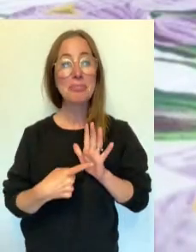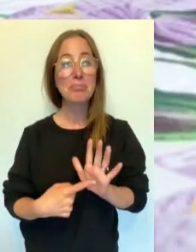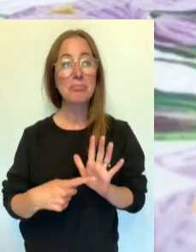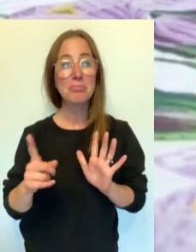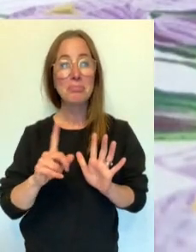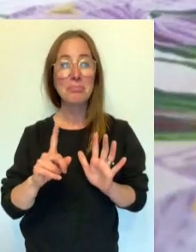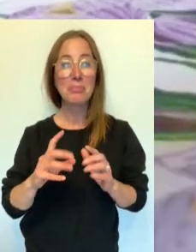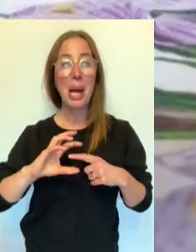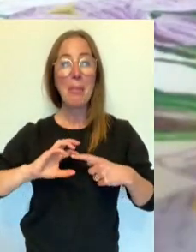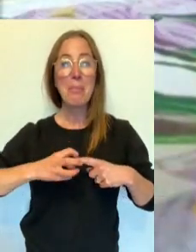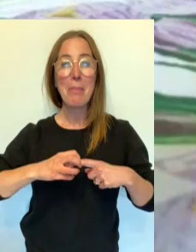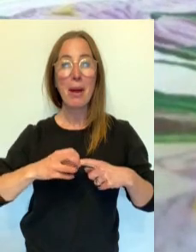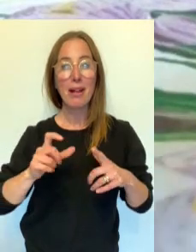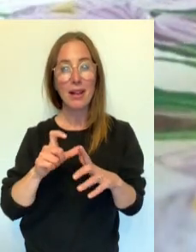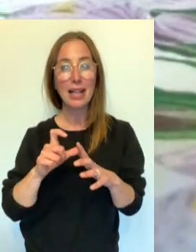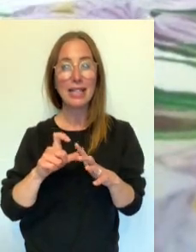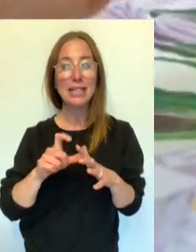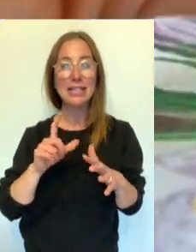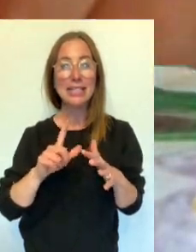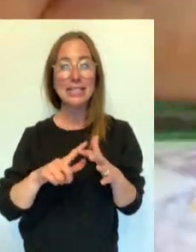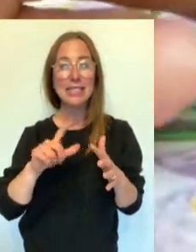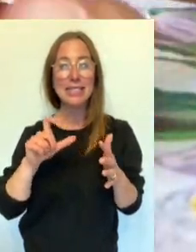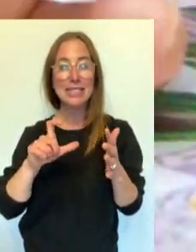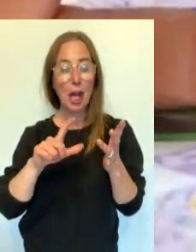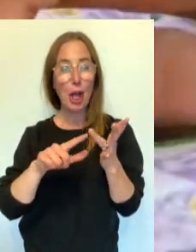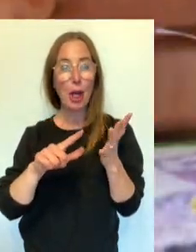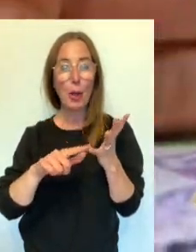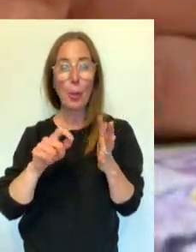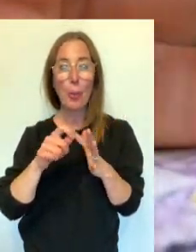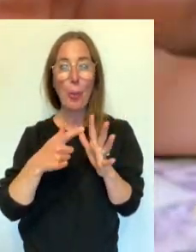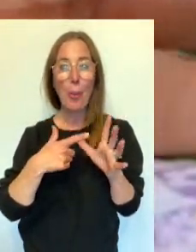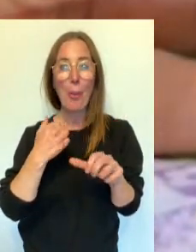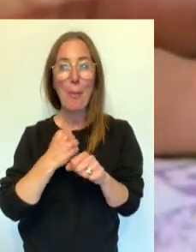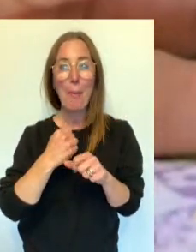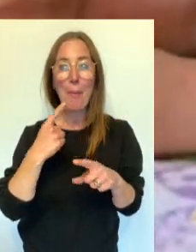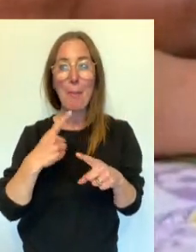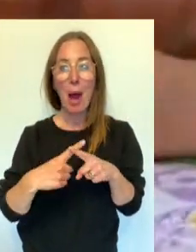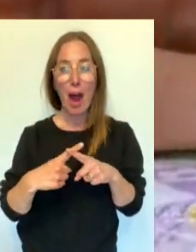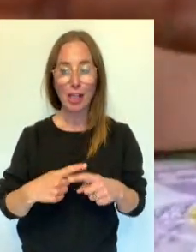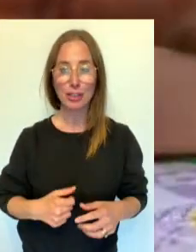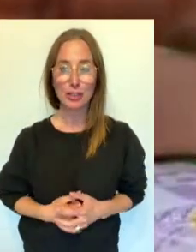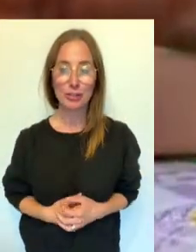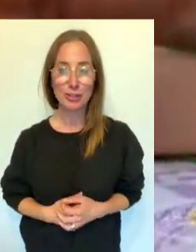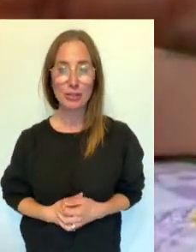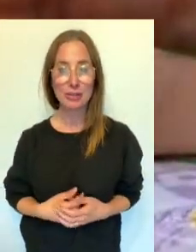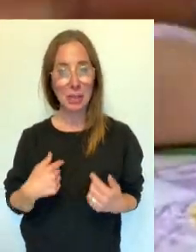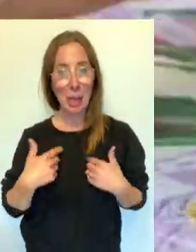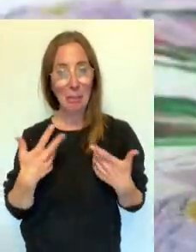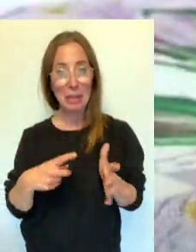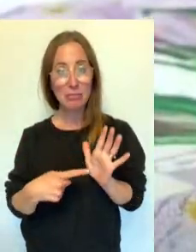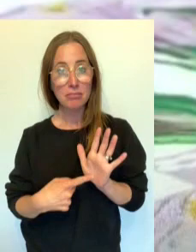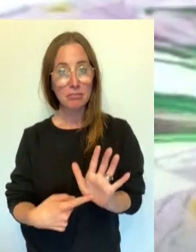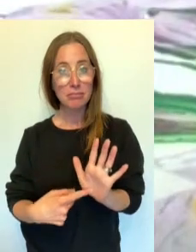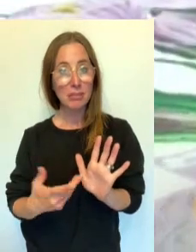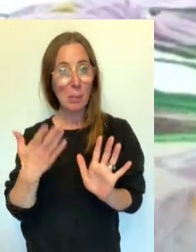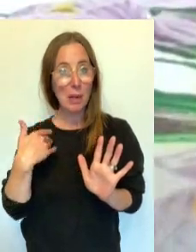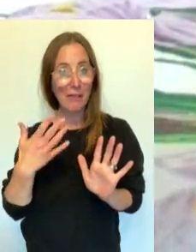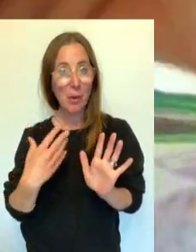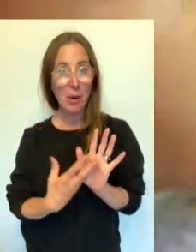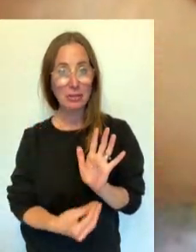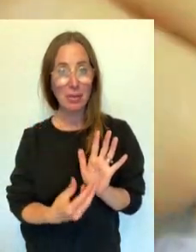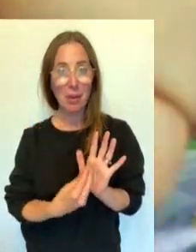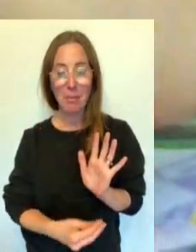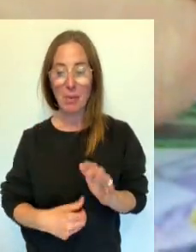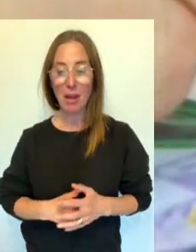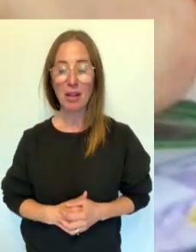Pebble decoupaging. So this is one that I did, an example. And this is a shell,